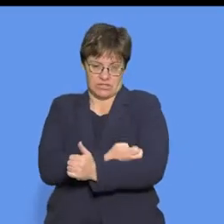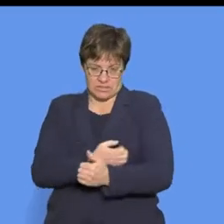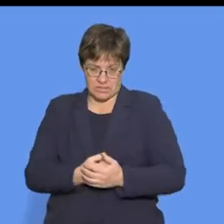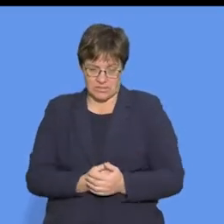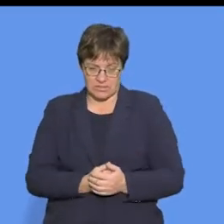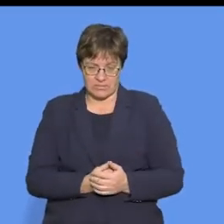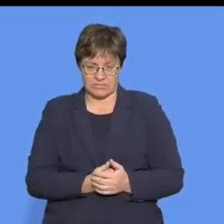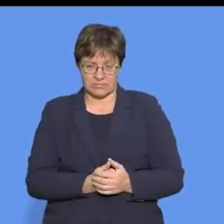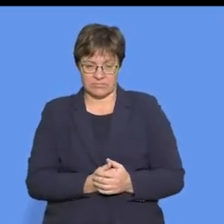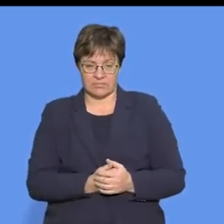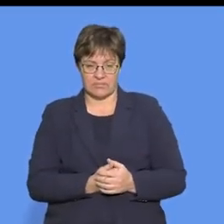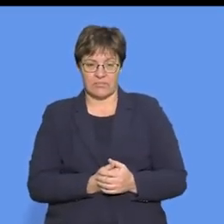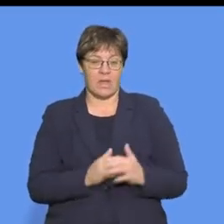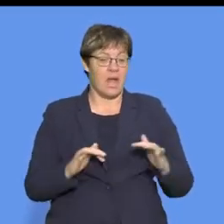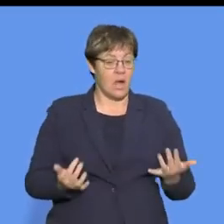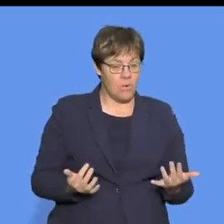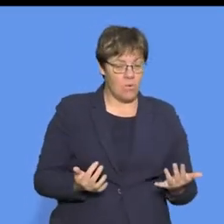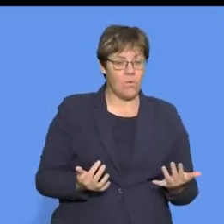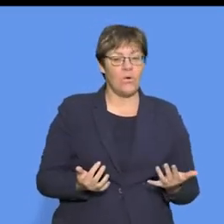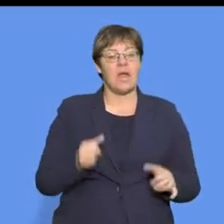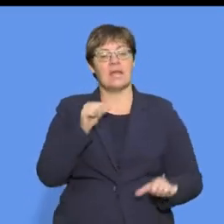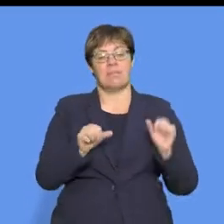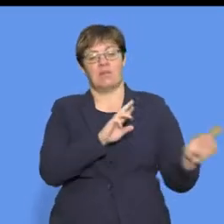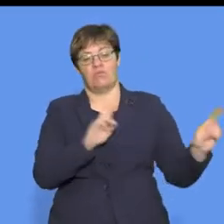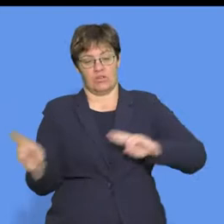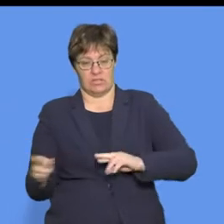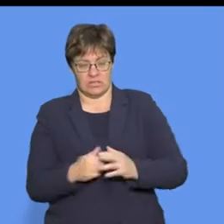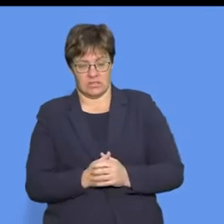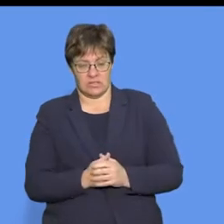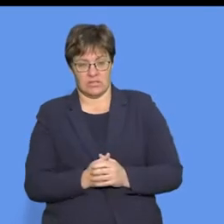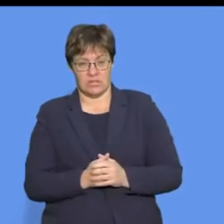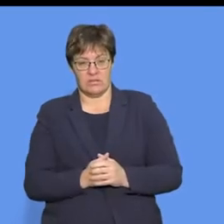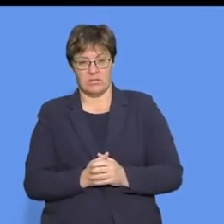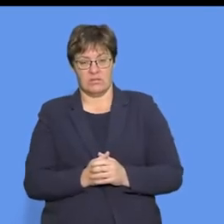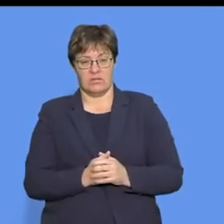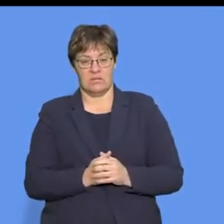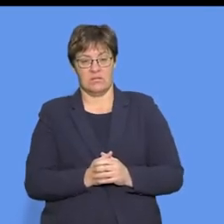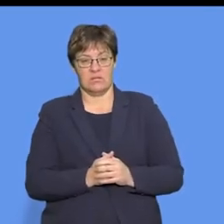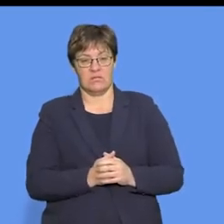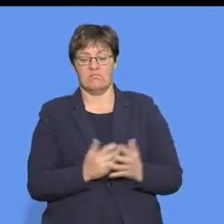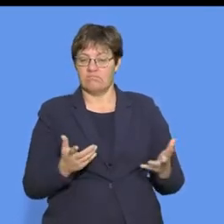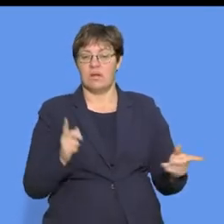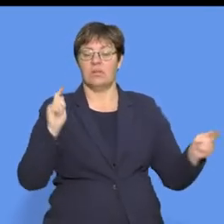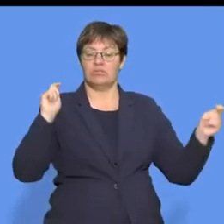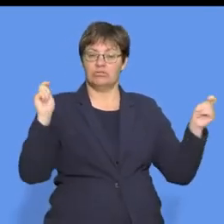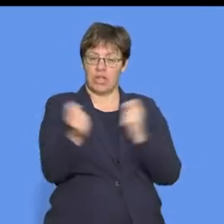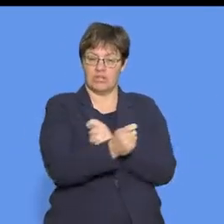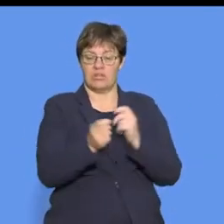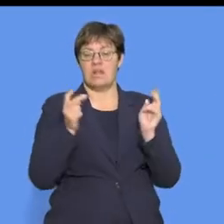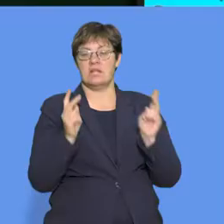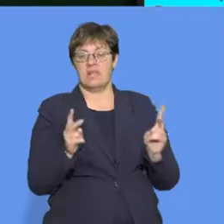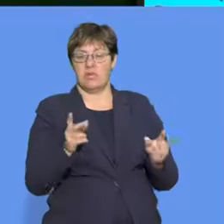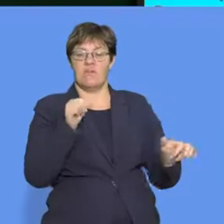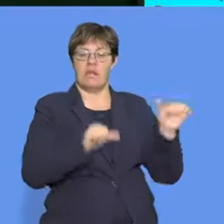potential energy in the form of a chemical reaction, where there's a change in the